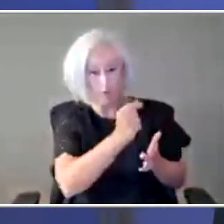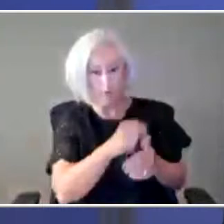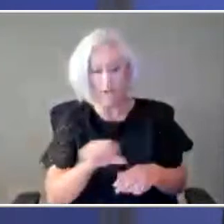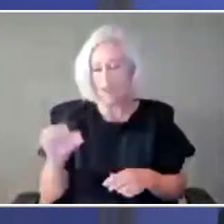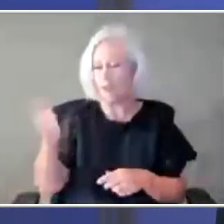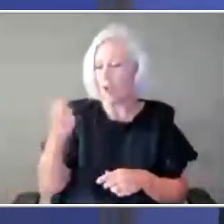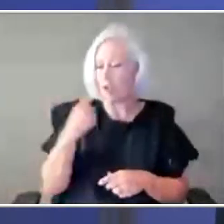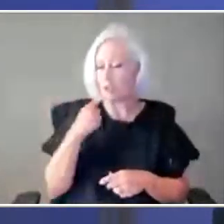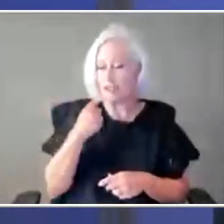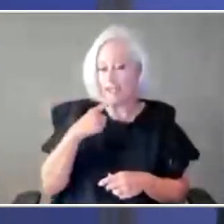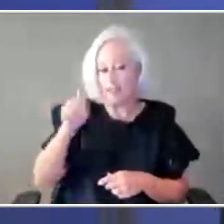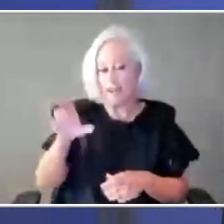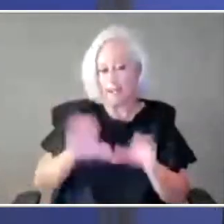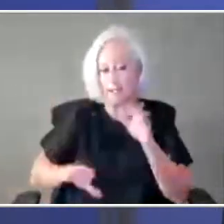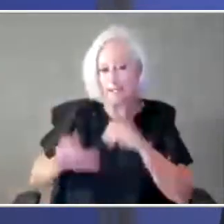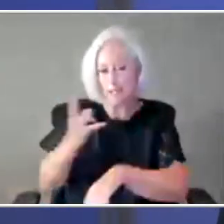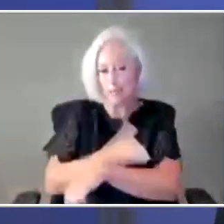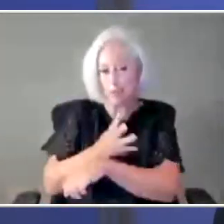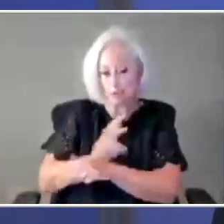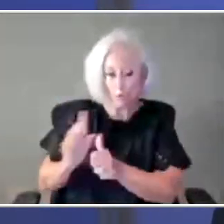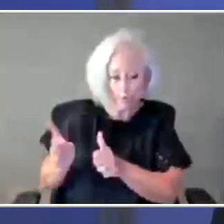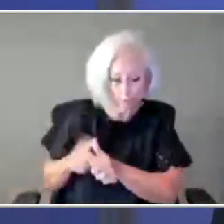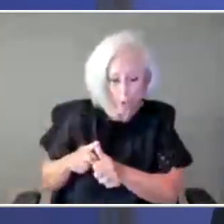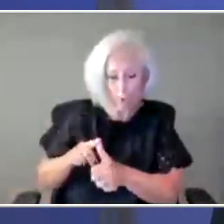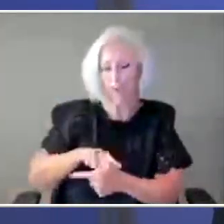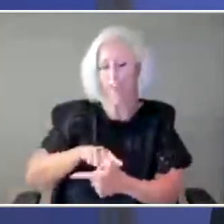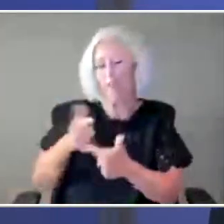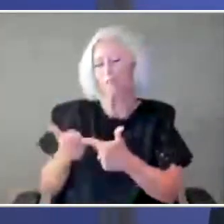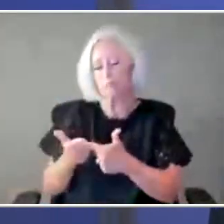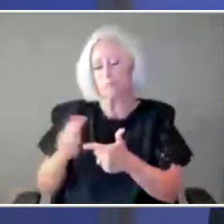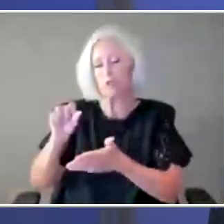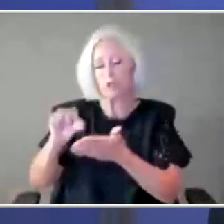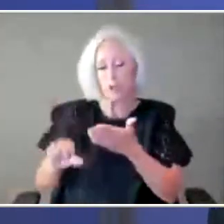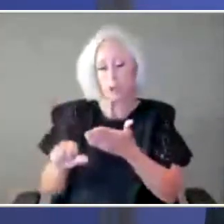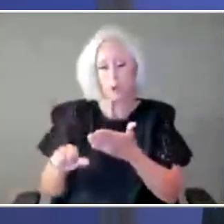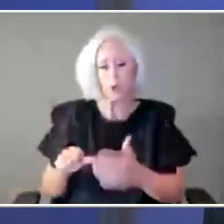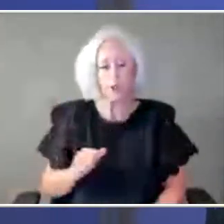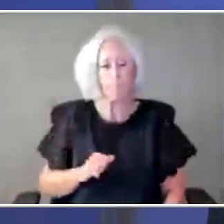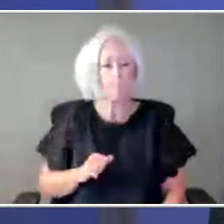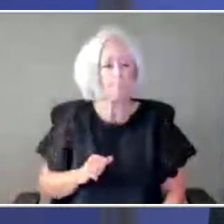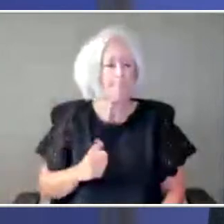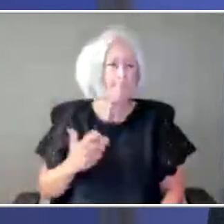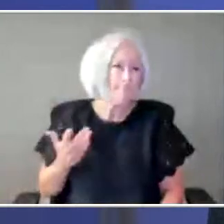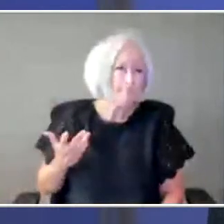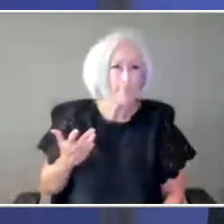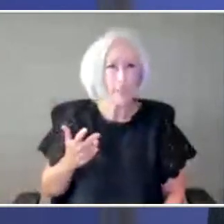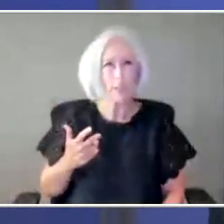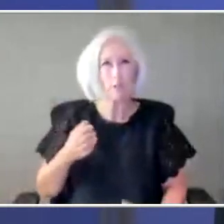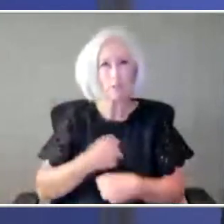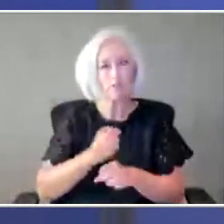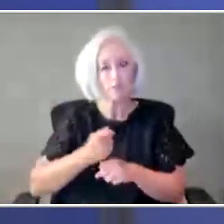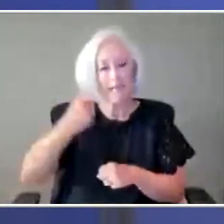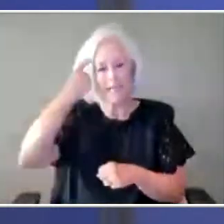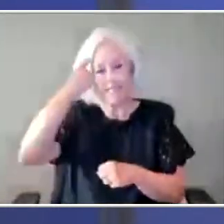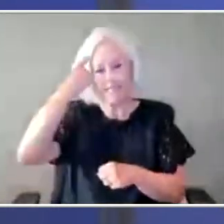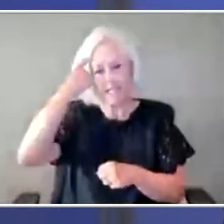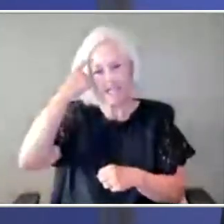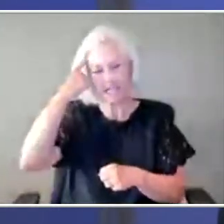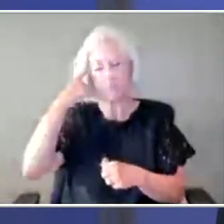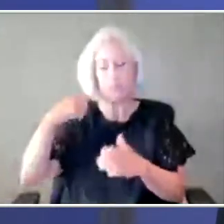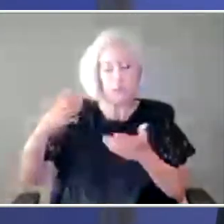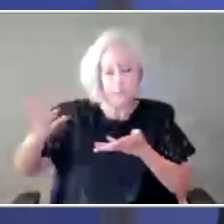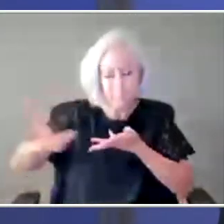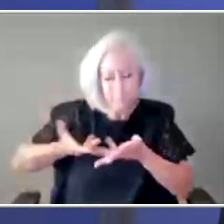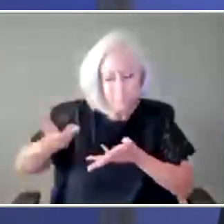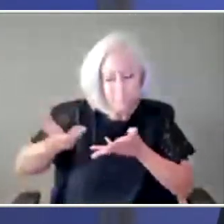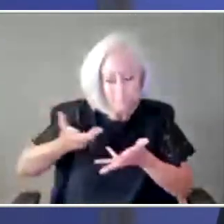chemo first and then surgery, and so on and so on. And so it made sense to me. As I was sitting there talking to her, I said,